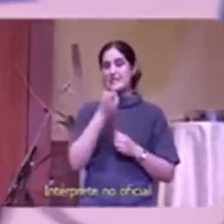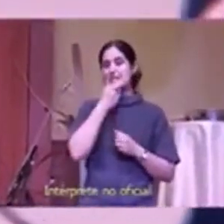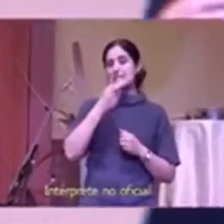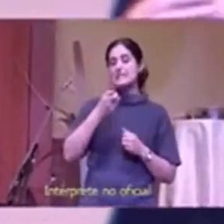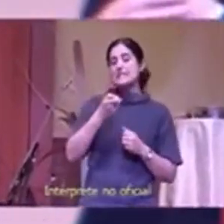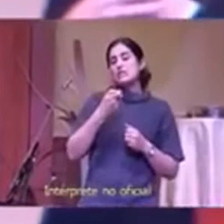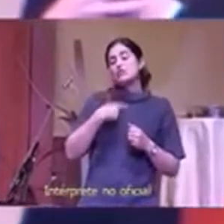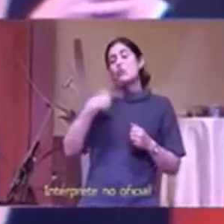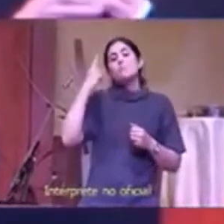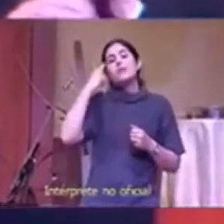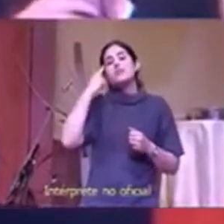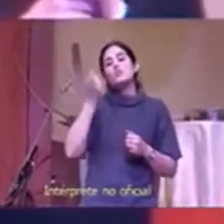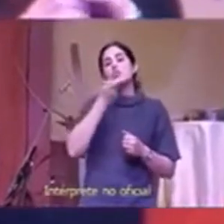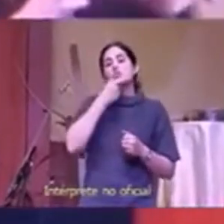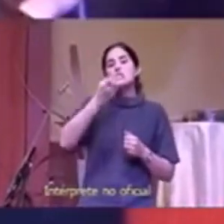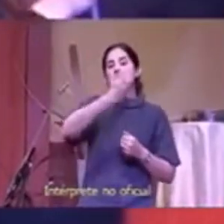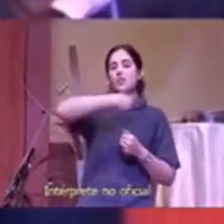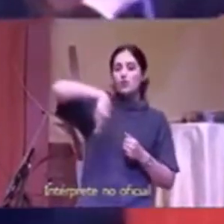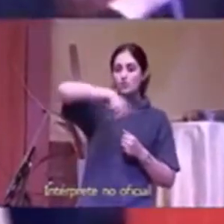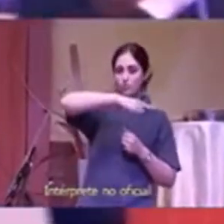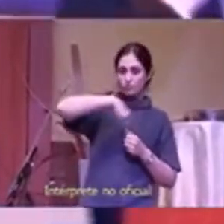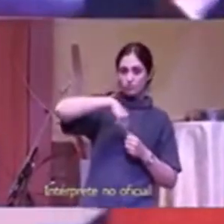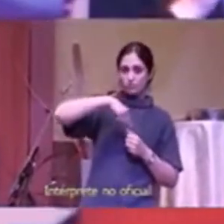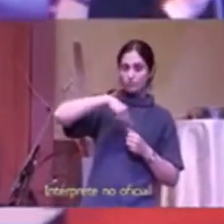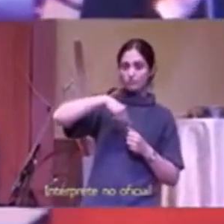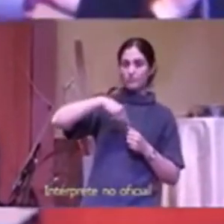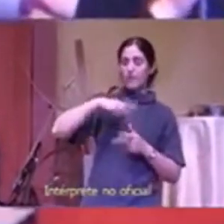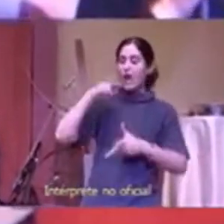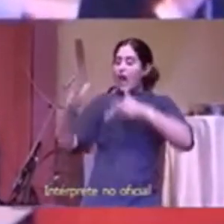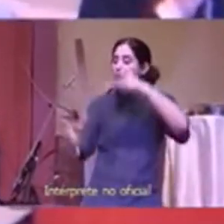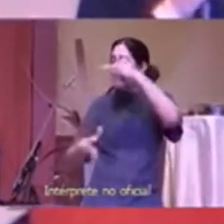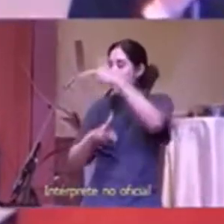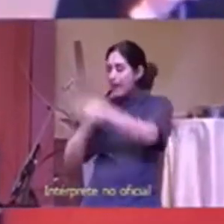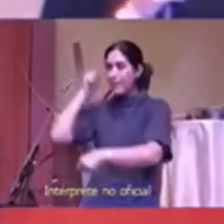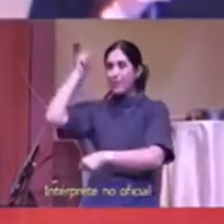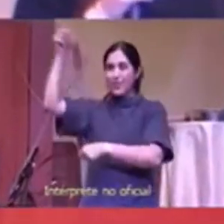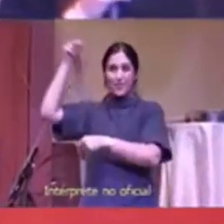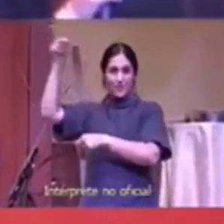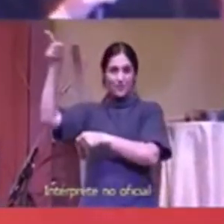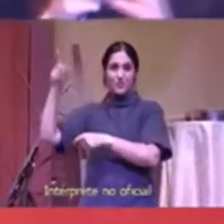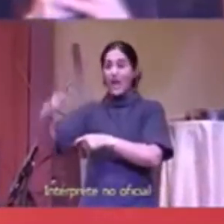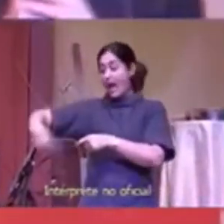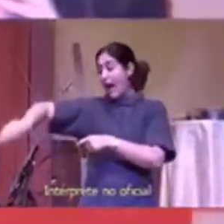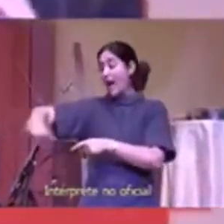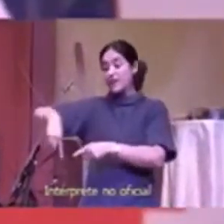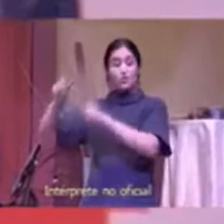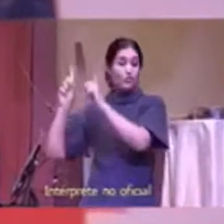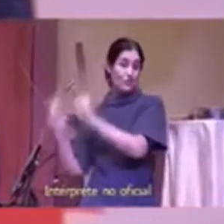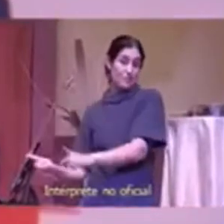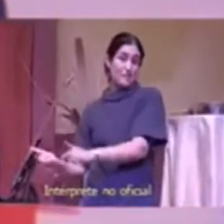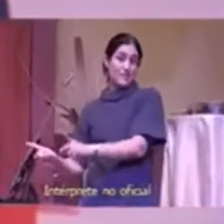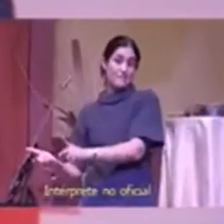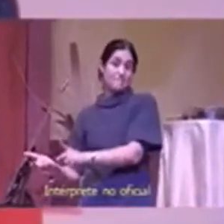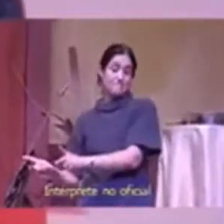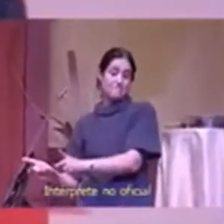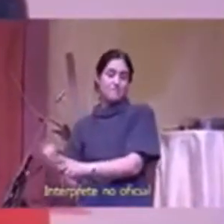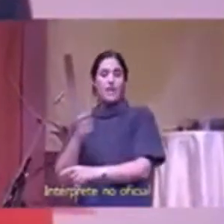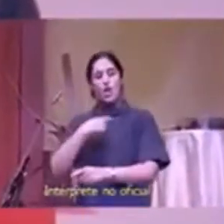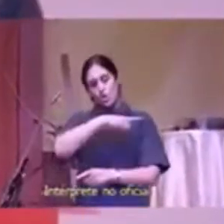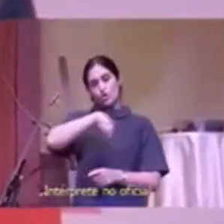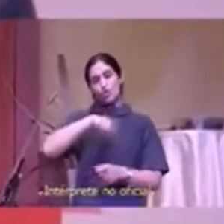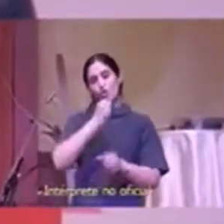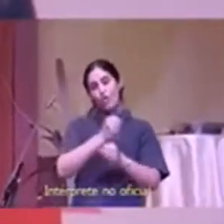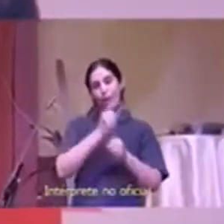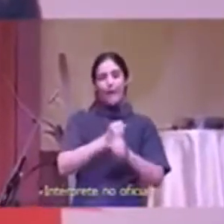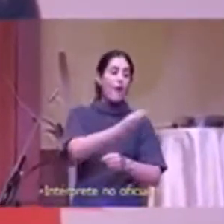While at the same time we reach the poor down here. Mientras también estamos alcanzando a los pobres acá. What if we train up an army of Christians?